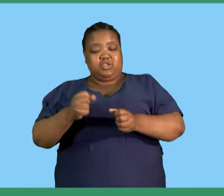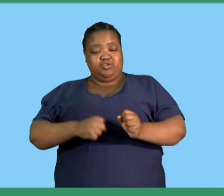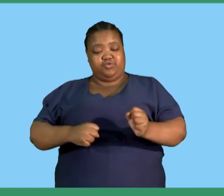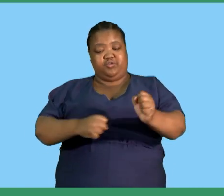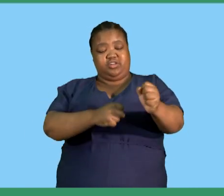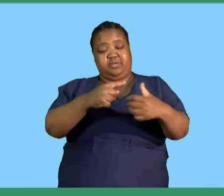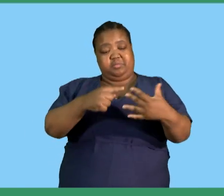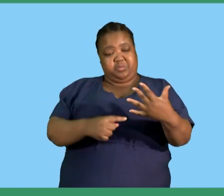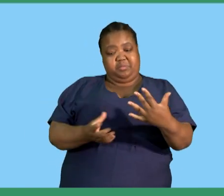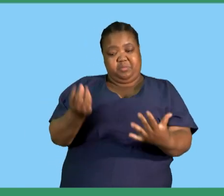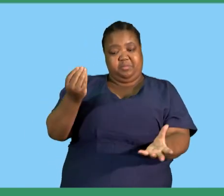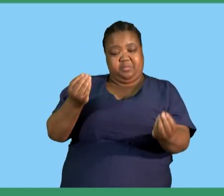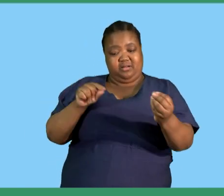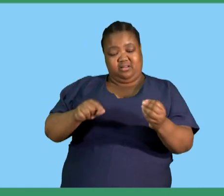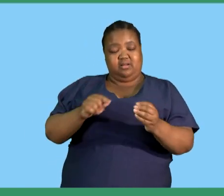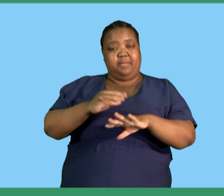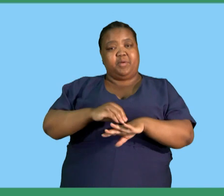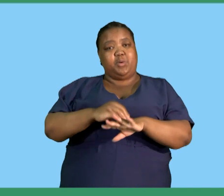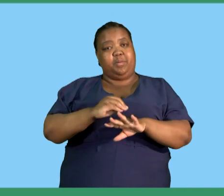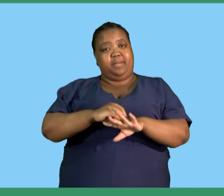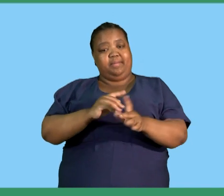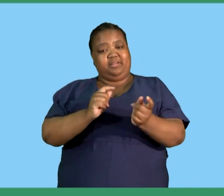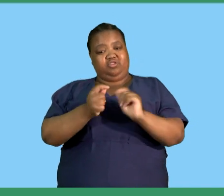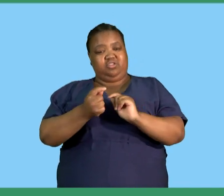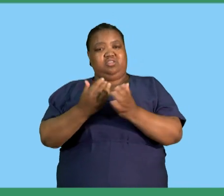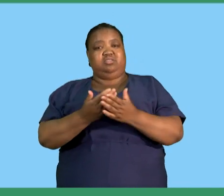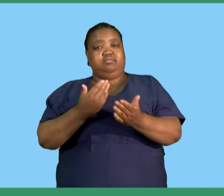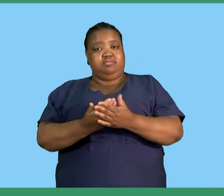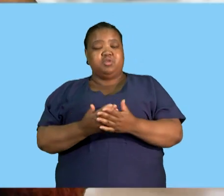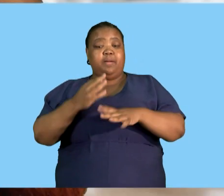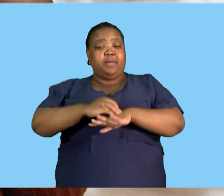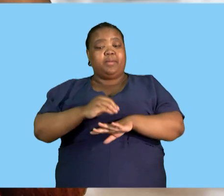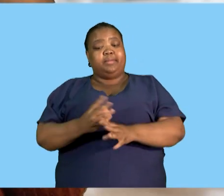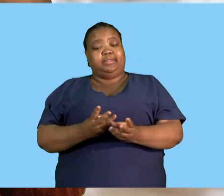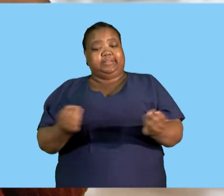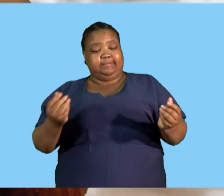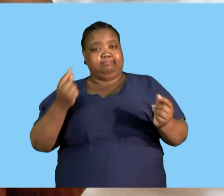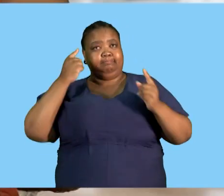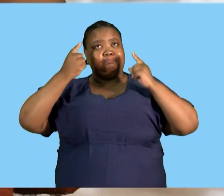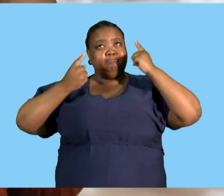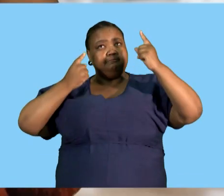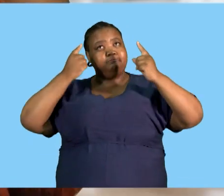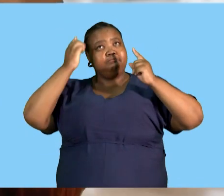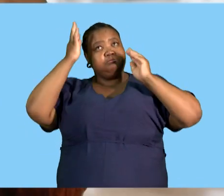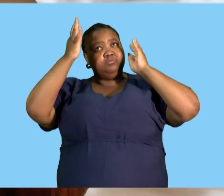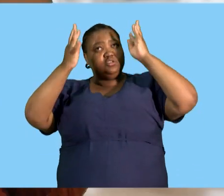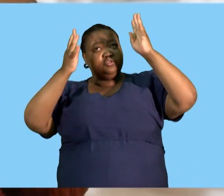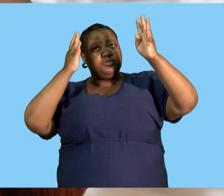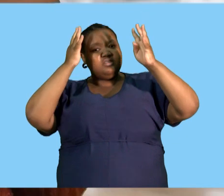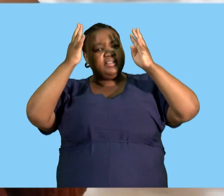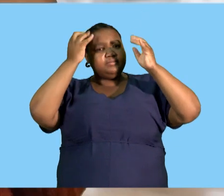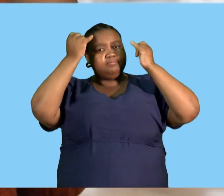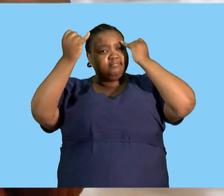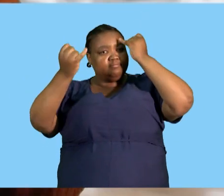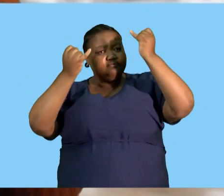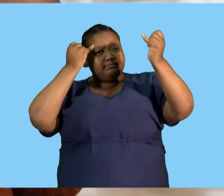the situation. Problem solving, it requires creative thinking. So meaning you have to be able to think creatively, meaning to be